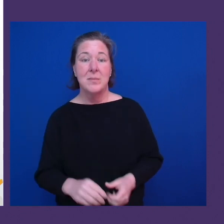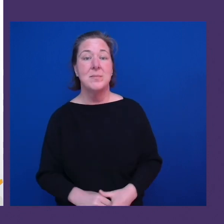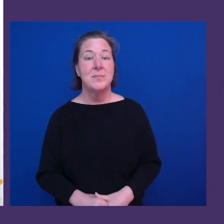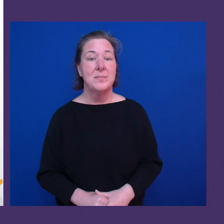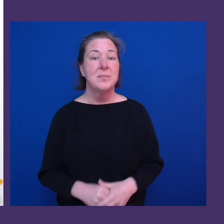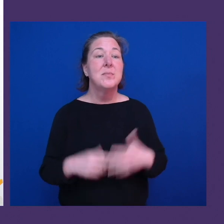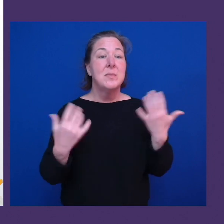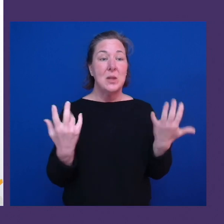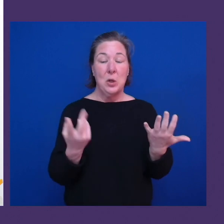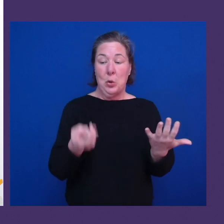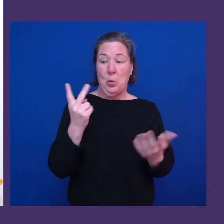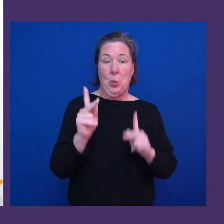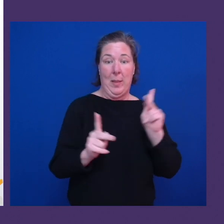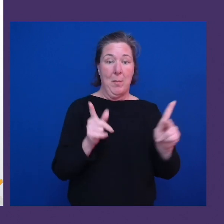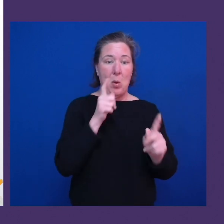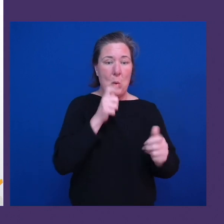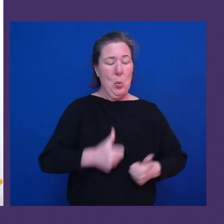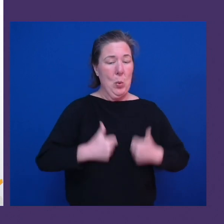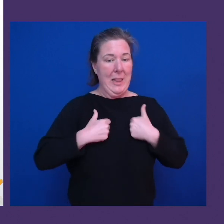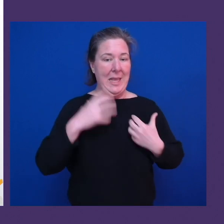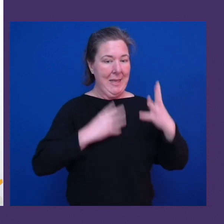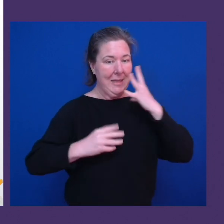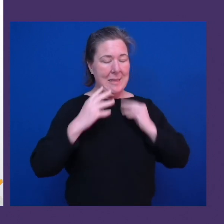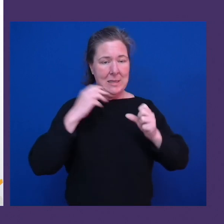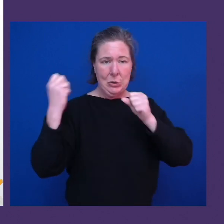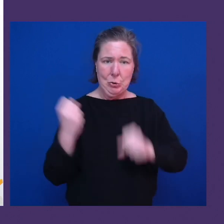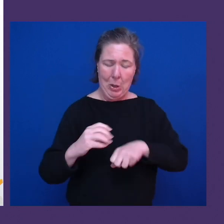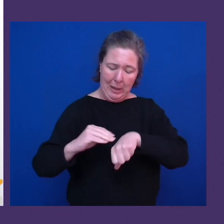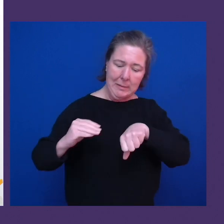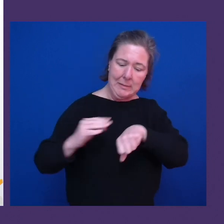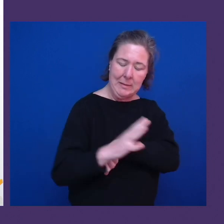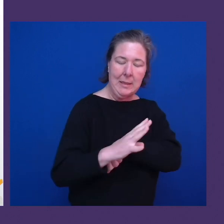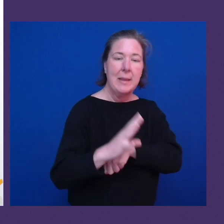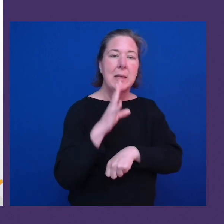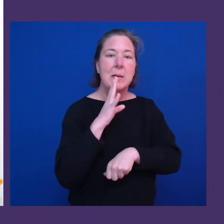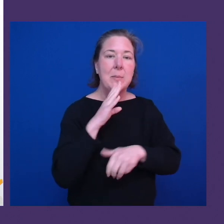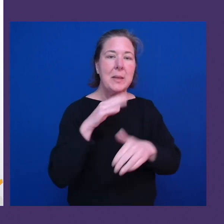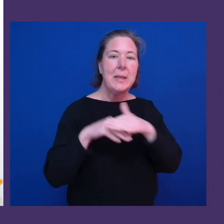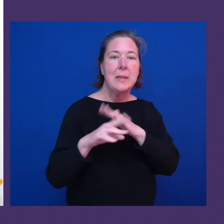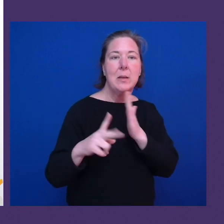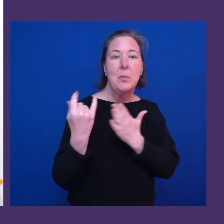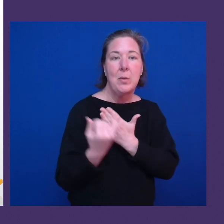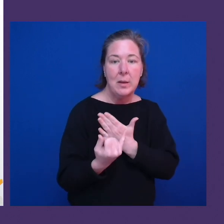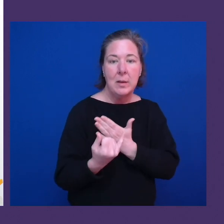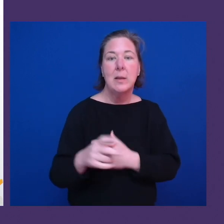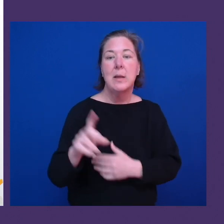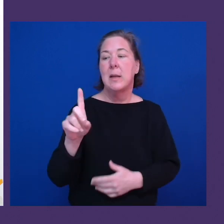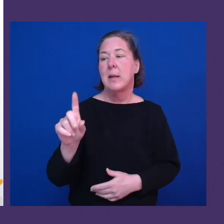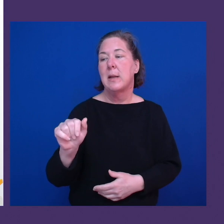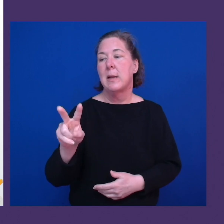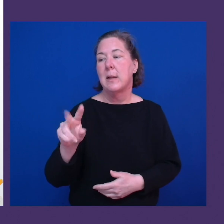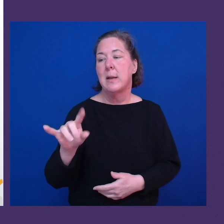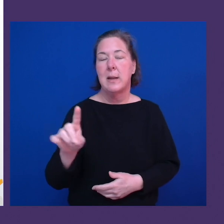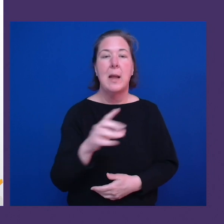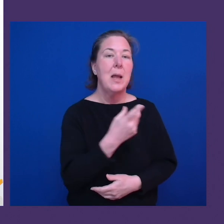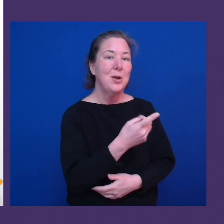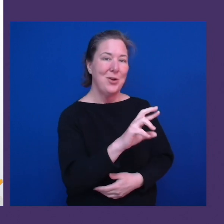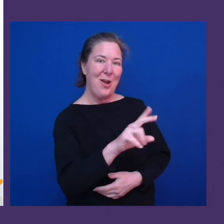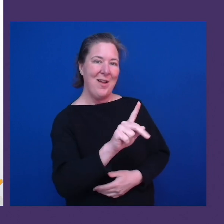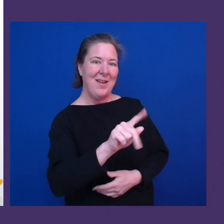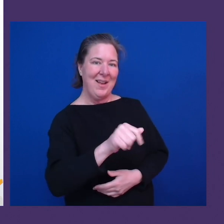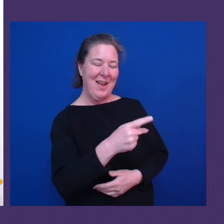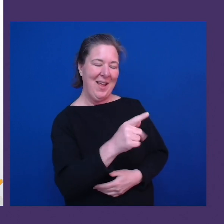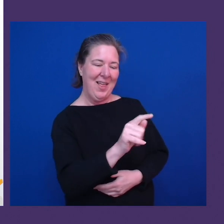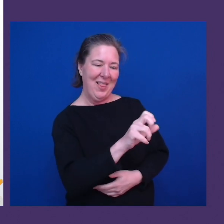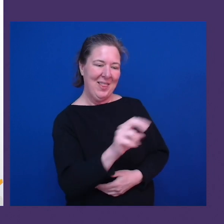Two of the people whose lived experience has strongly influenced the Speech Accessibility Project are David and Dr. Kathleen Egan, the author and